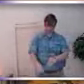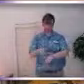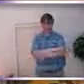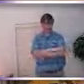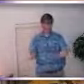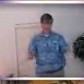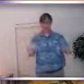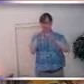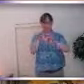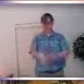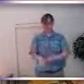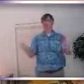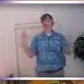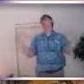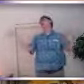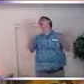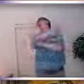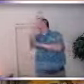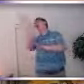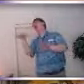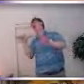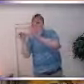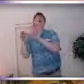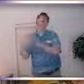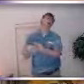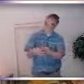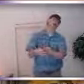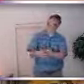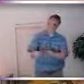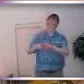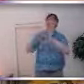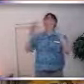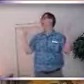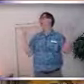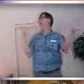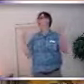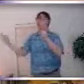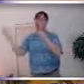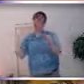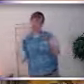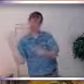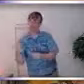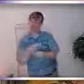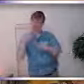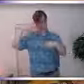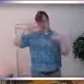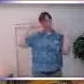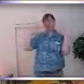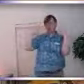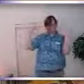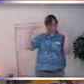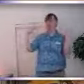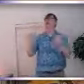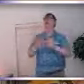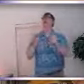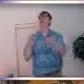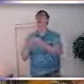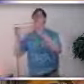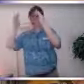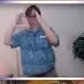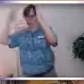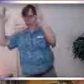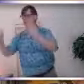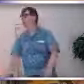yourself. We're all connected. So this is collective chaos, collective consciousness.